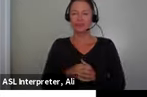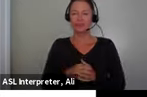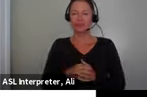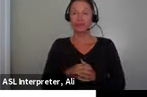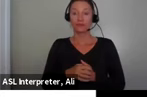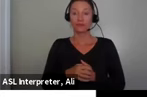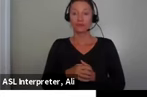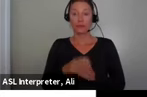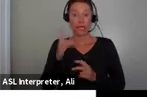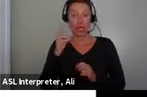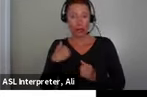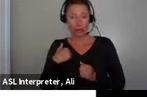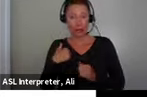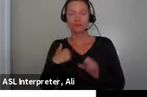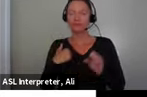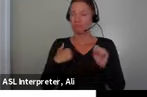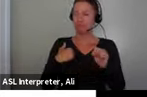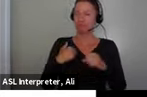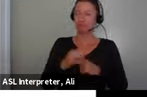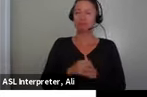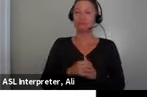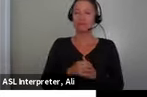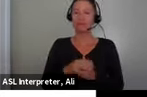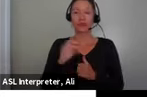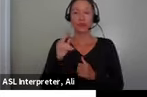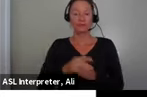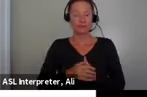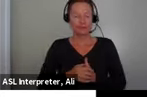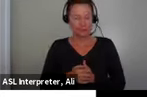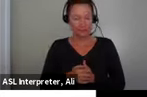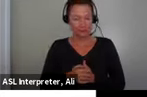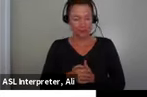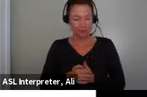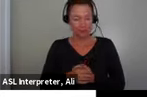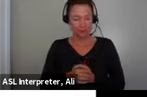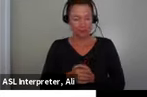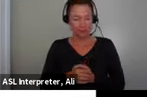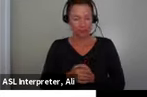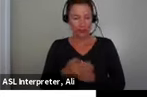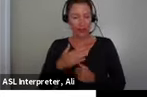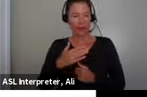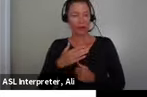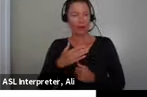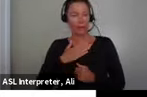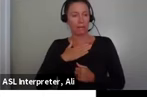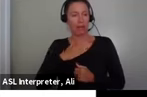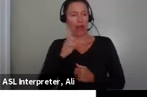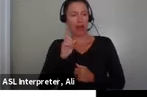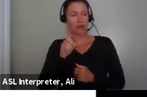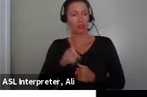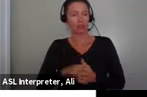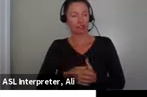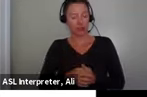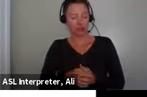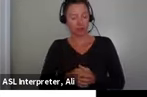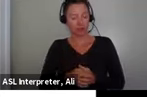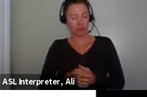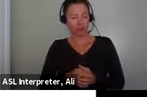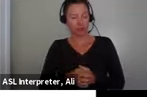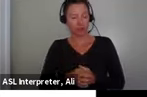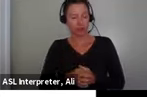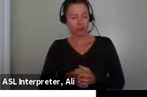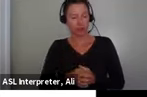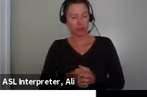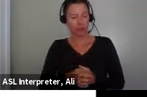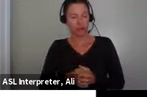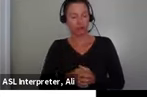Can you hear me now? Yes, we can. Oh, okay. My question is with regard to